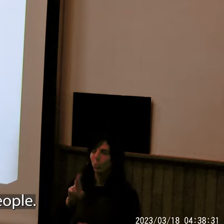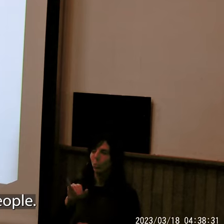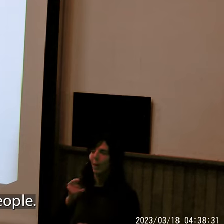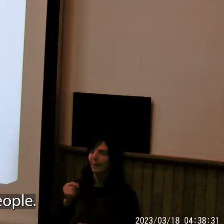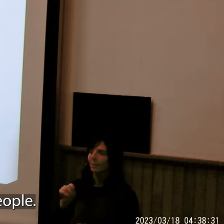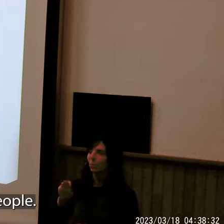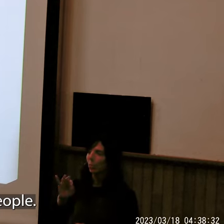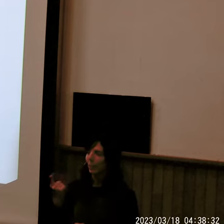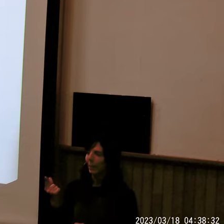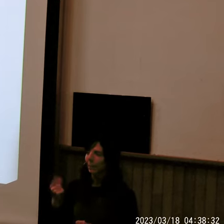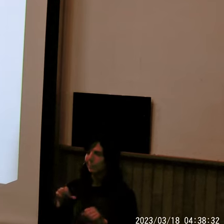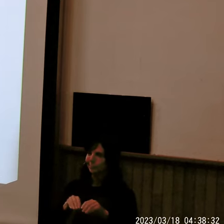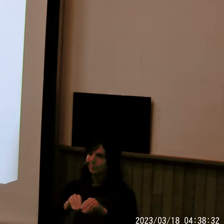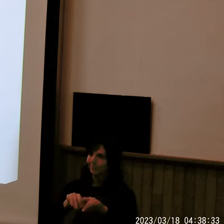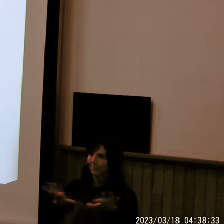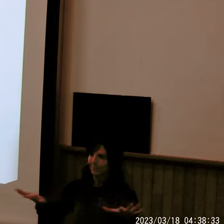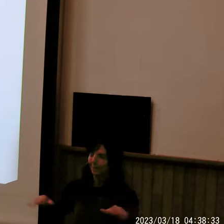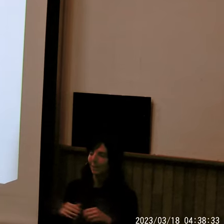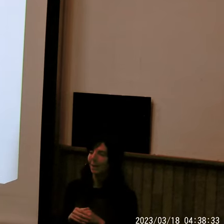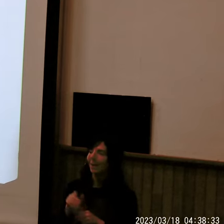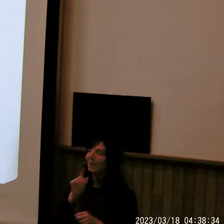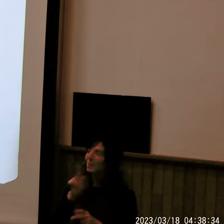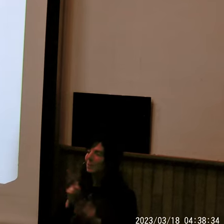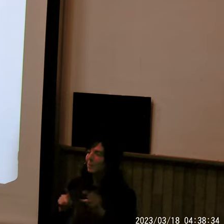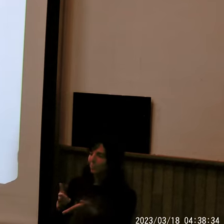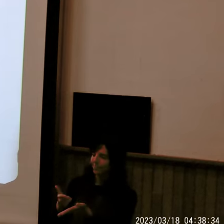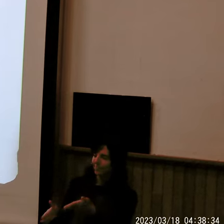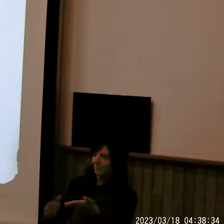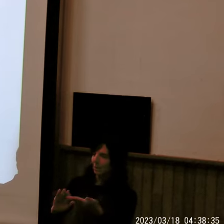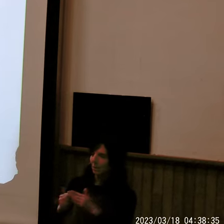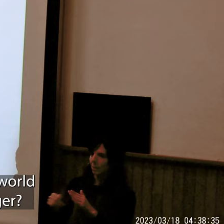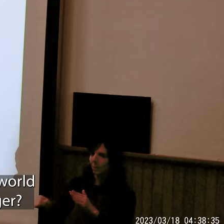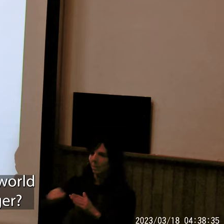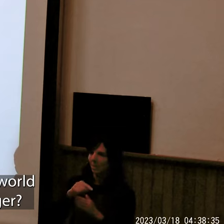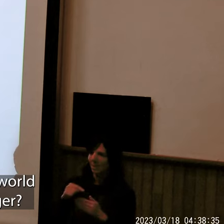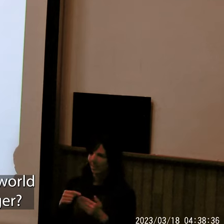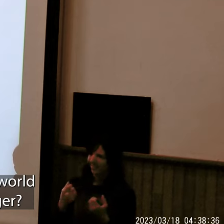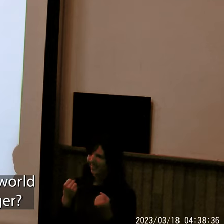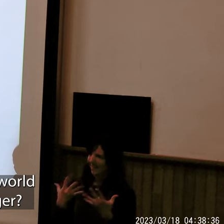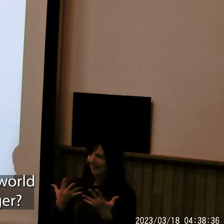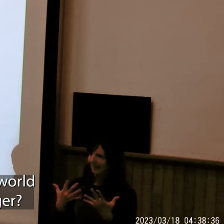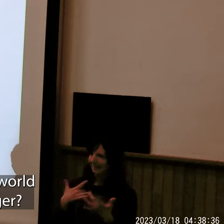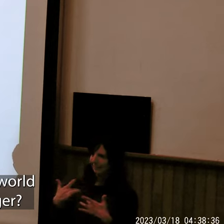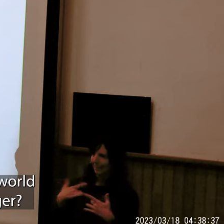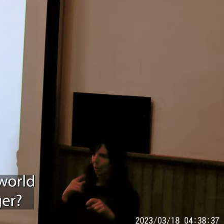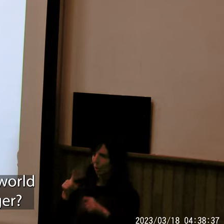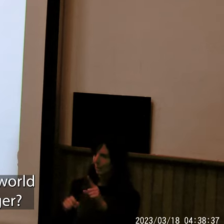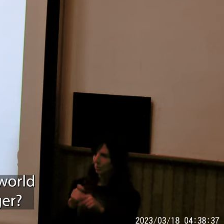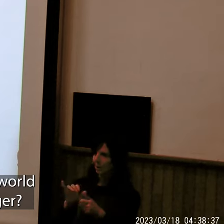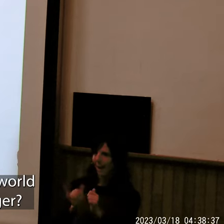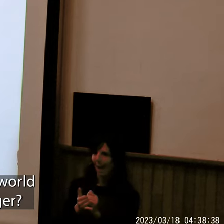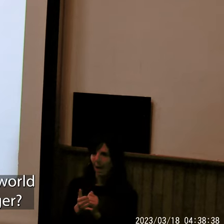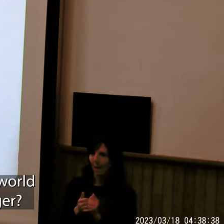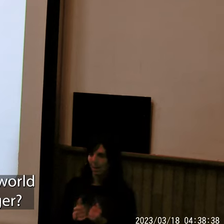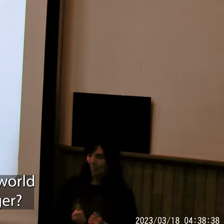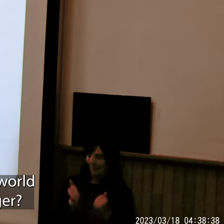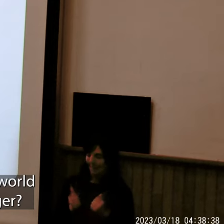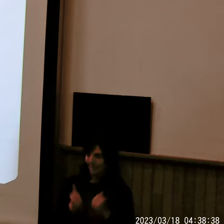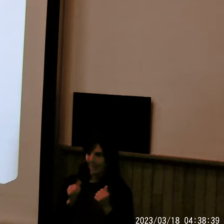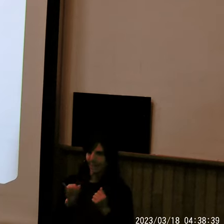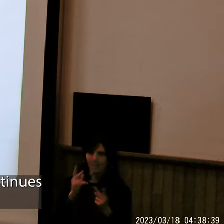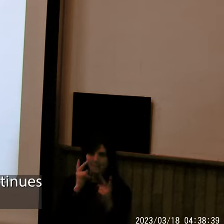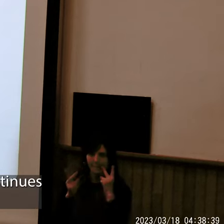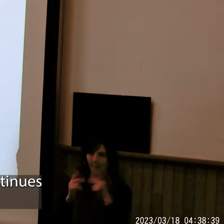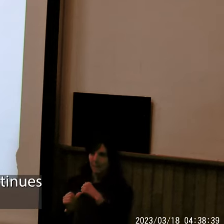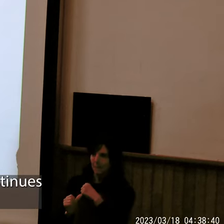For marginalized people, these things raise very legitimate questions, right? How can we go about living in this world when it is increasingly full of